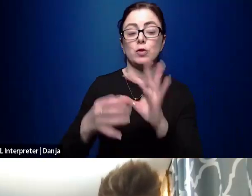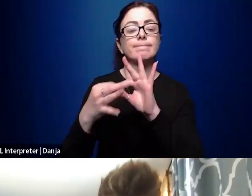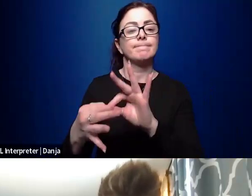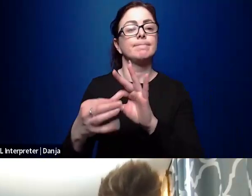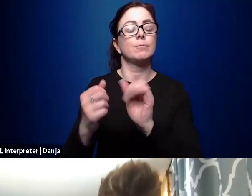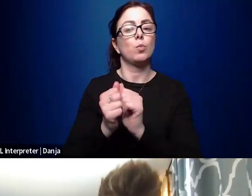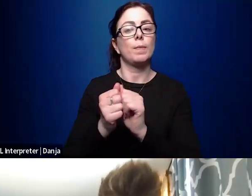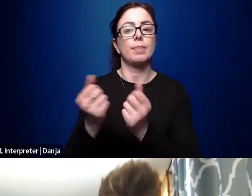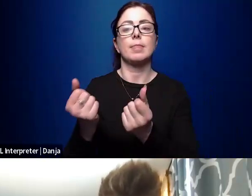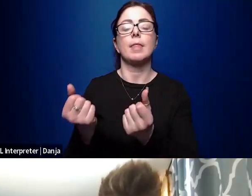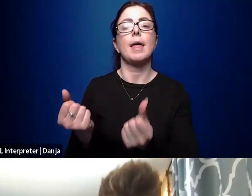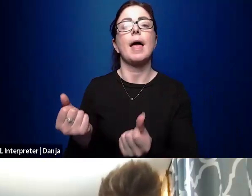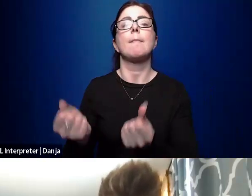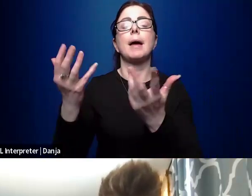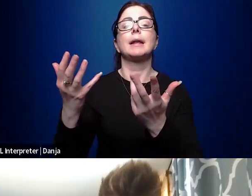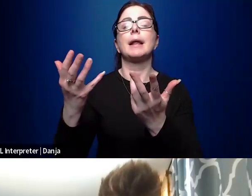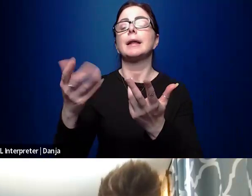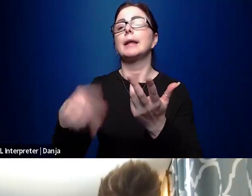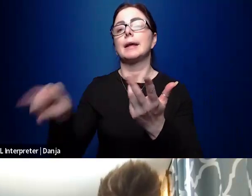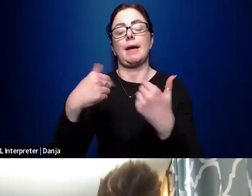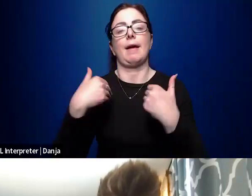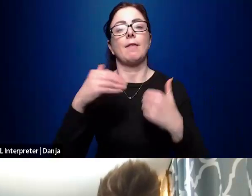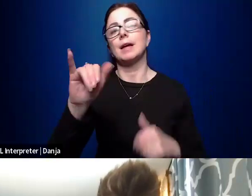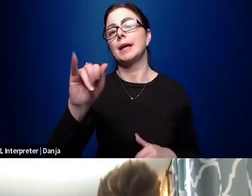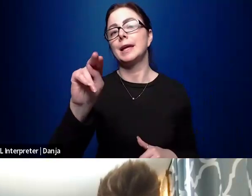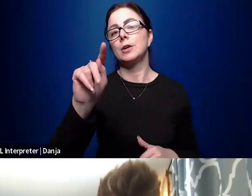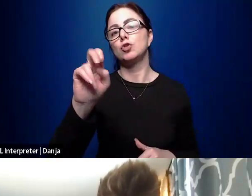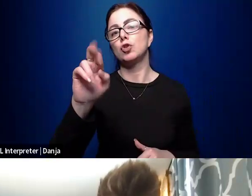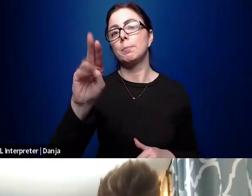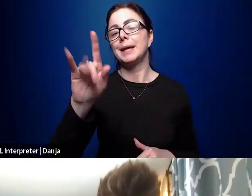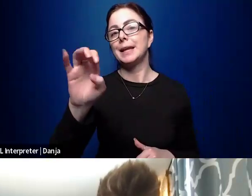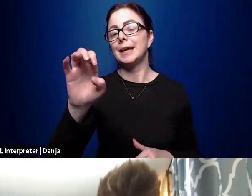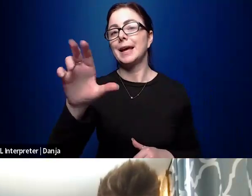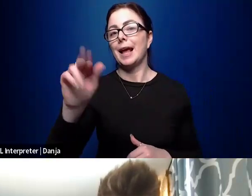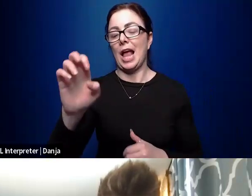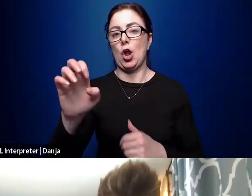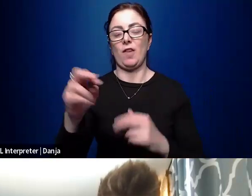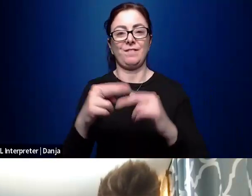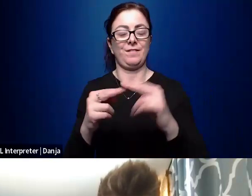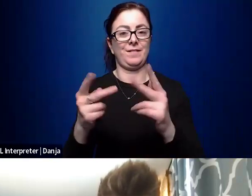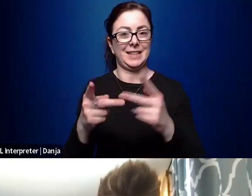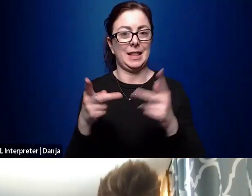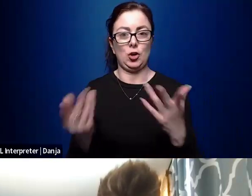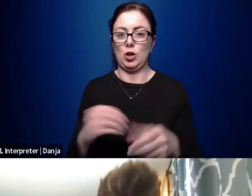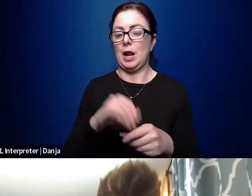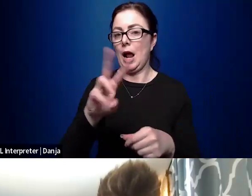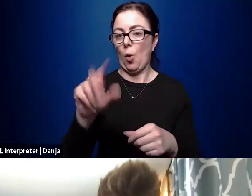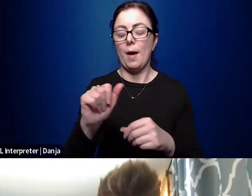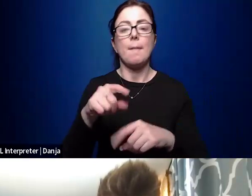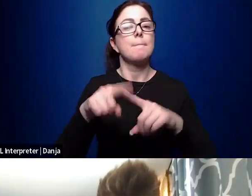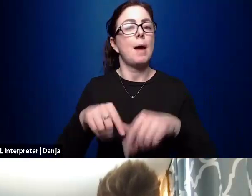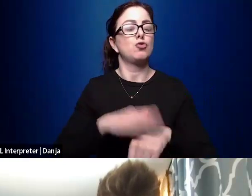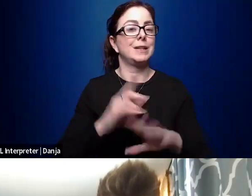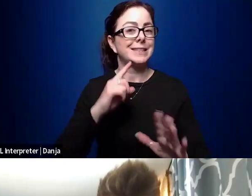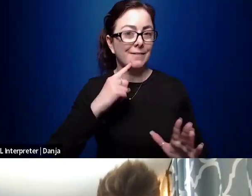the amount of intermediate care facilities that are available in Iowa based on severe behavioral needs. So this isn't even